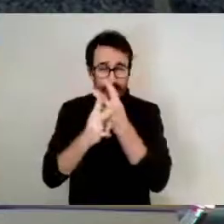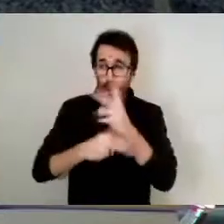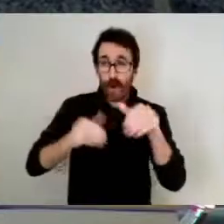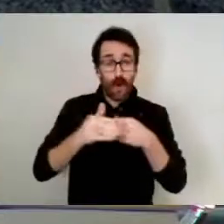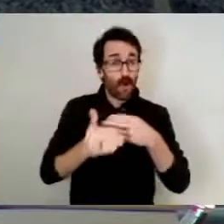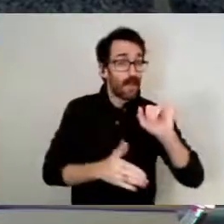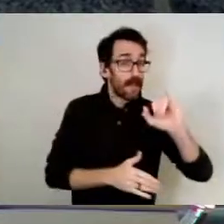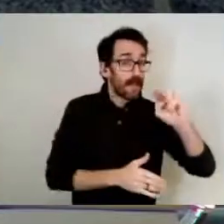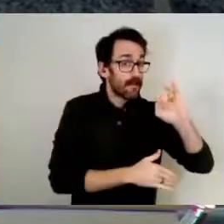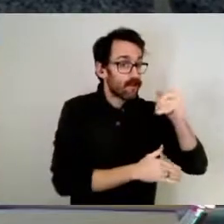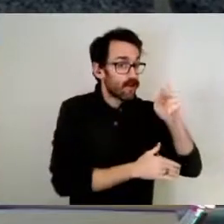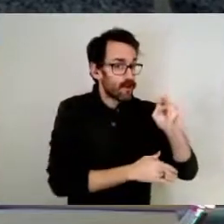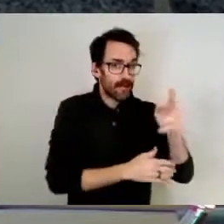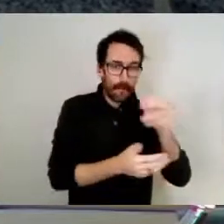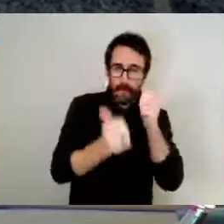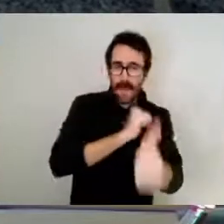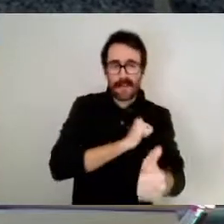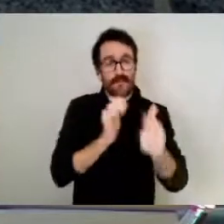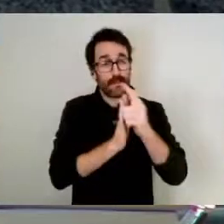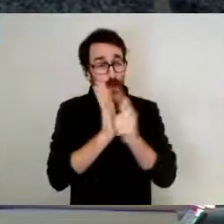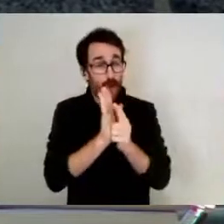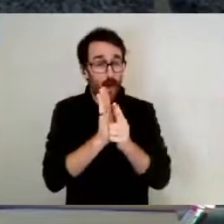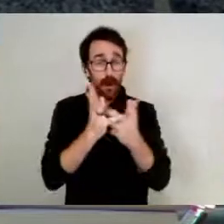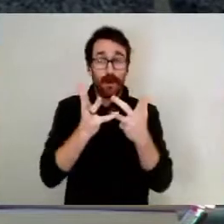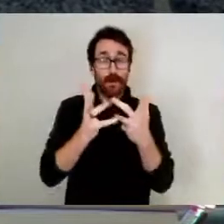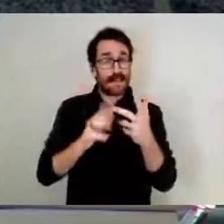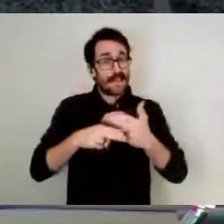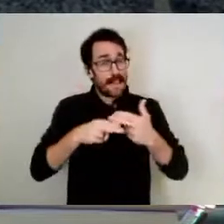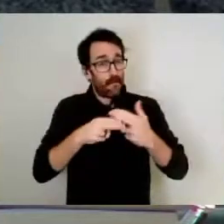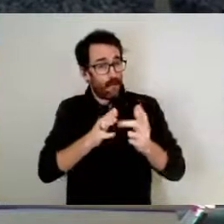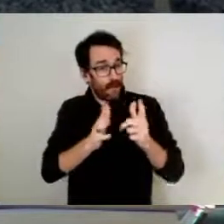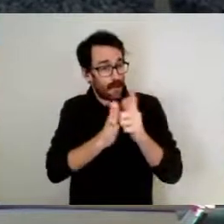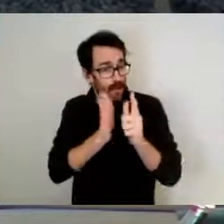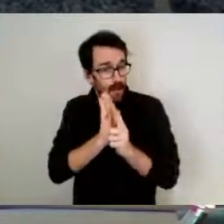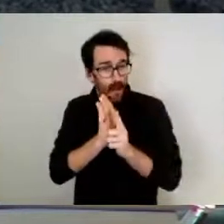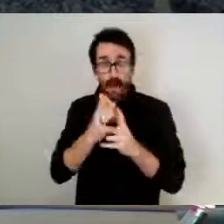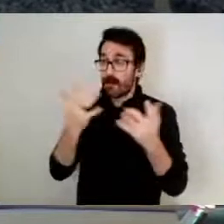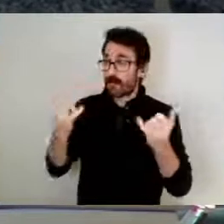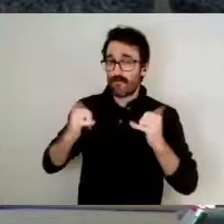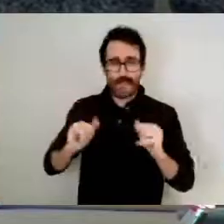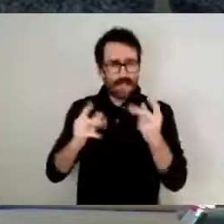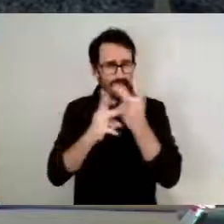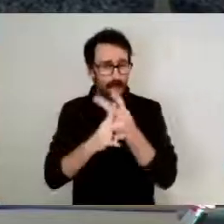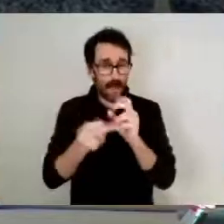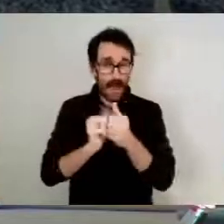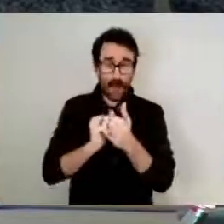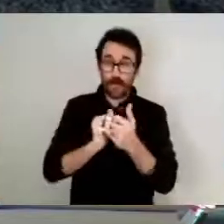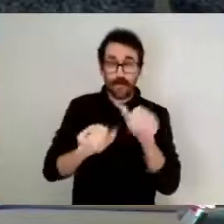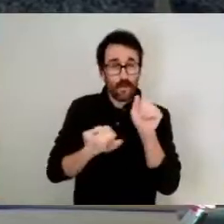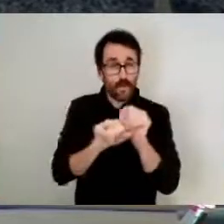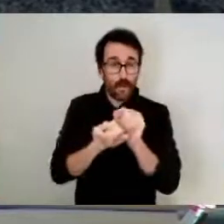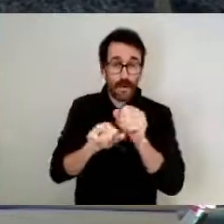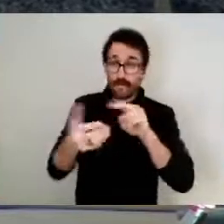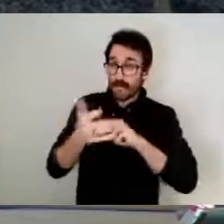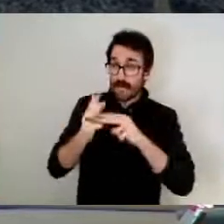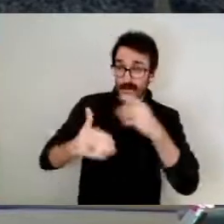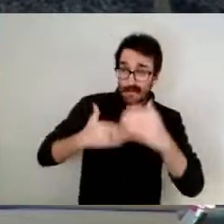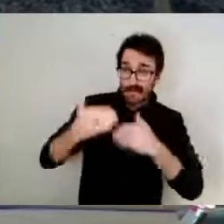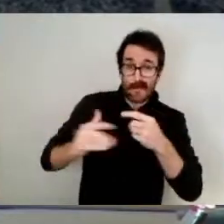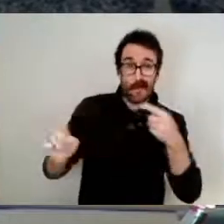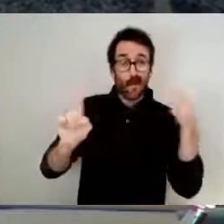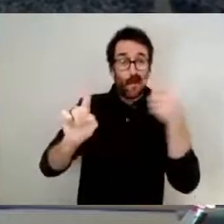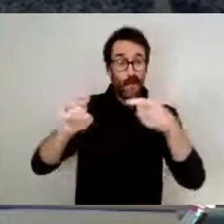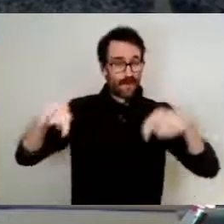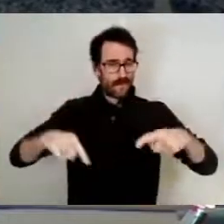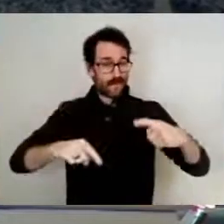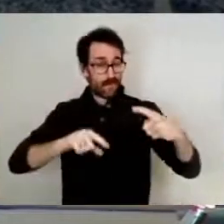wondering, why was this needed when we have a noise bylaw, you know, and what can it bring that we didn't